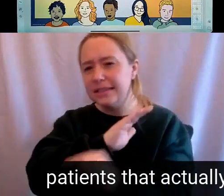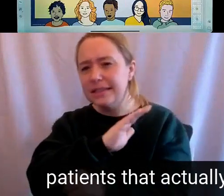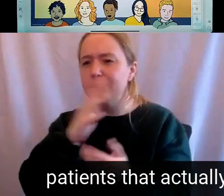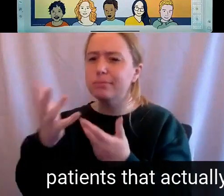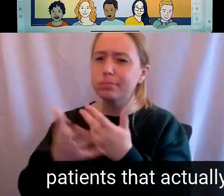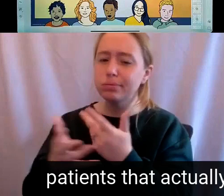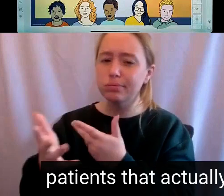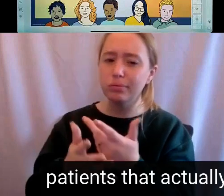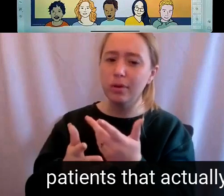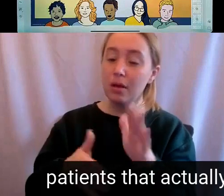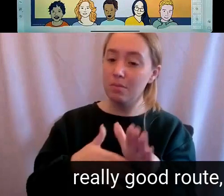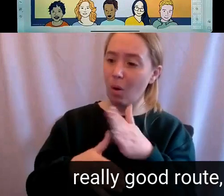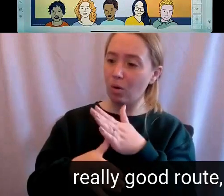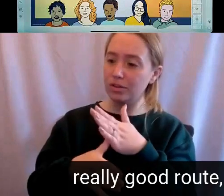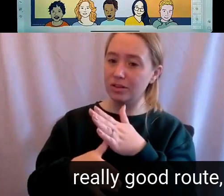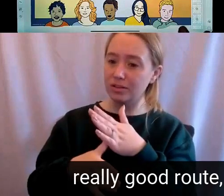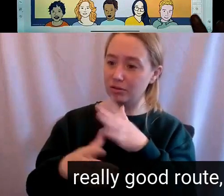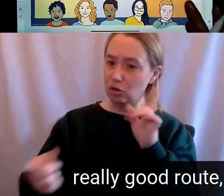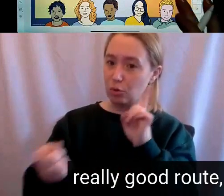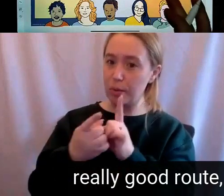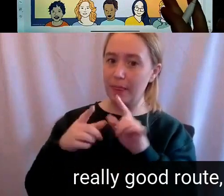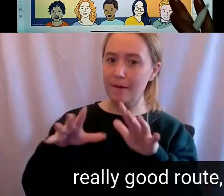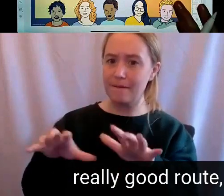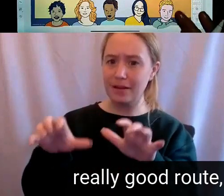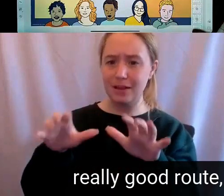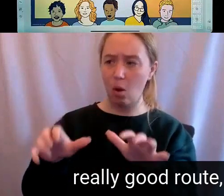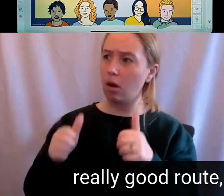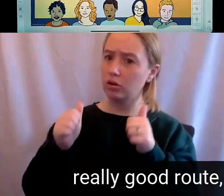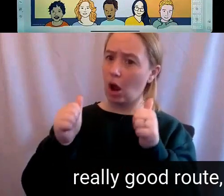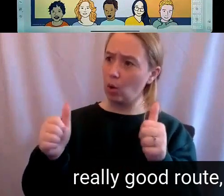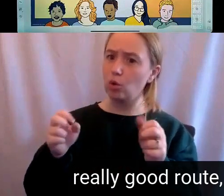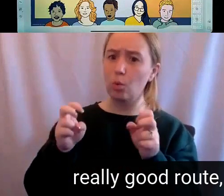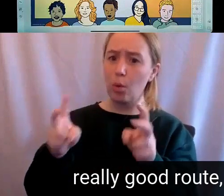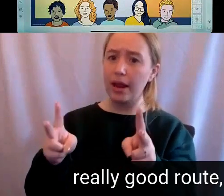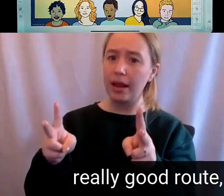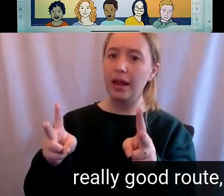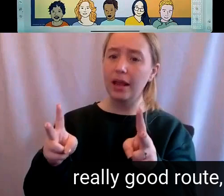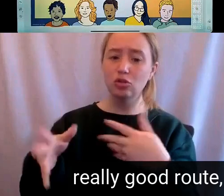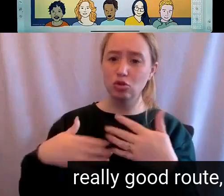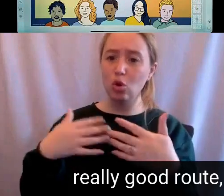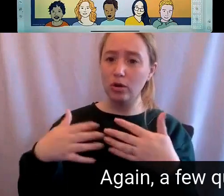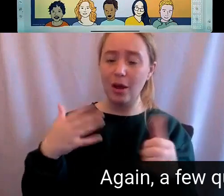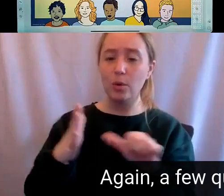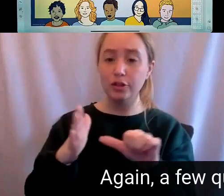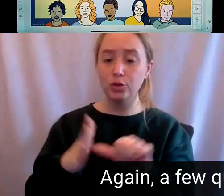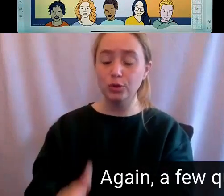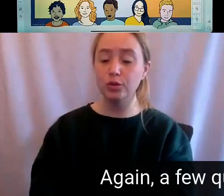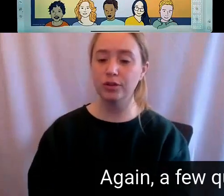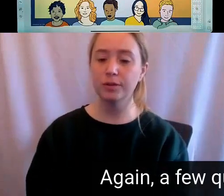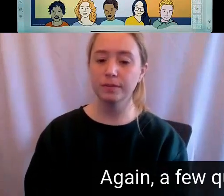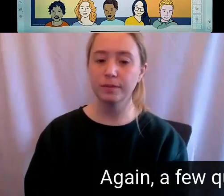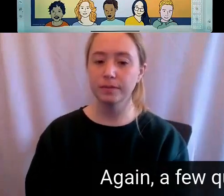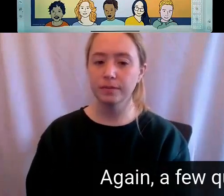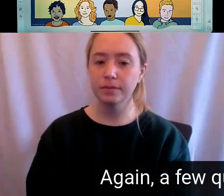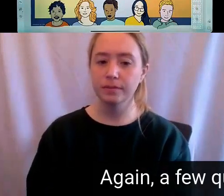the physio is a really, really good route into having things sorted. Again, a